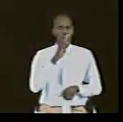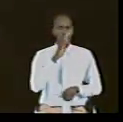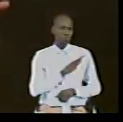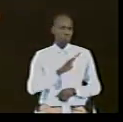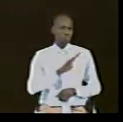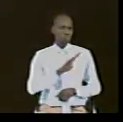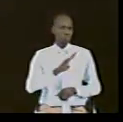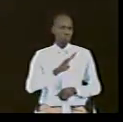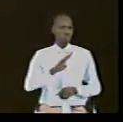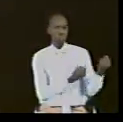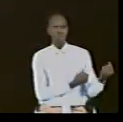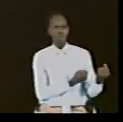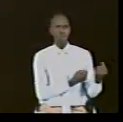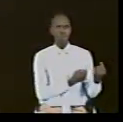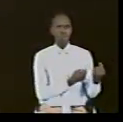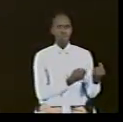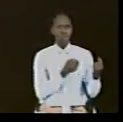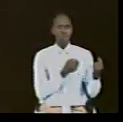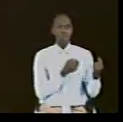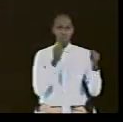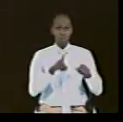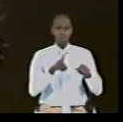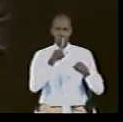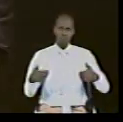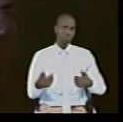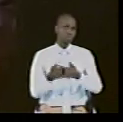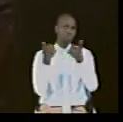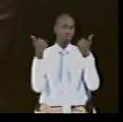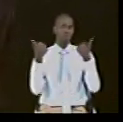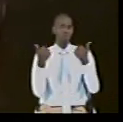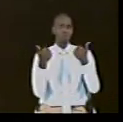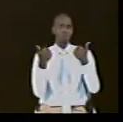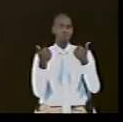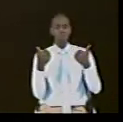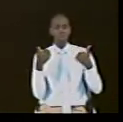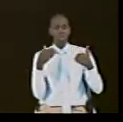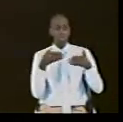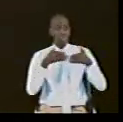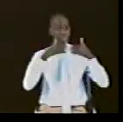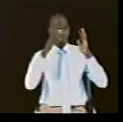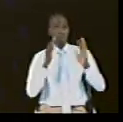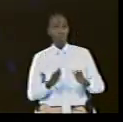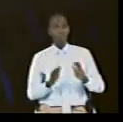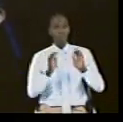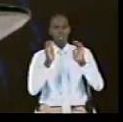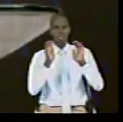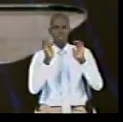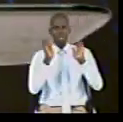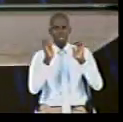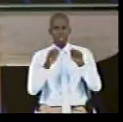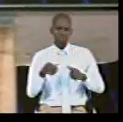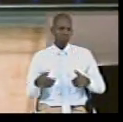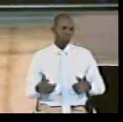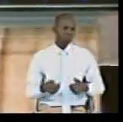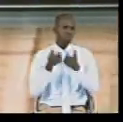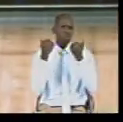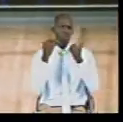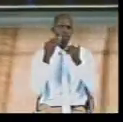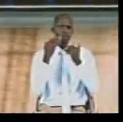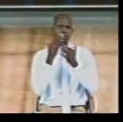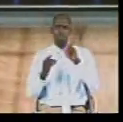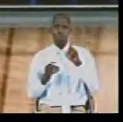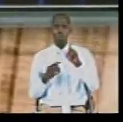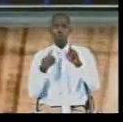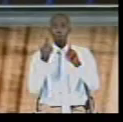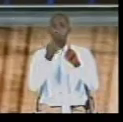a David, a leader? Can you confront somebody who is supposed to live